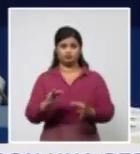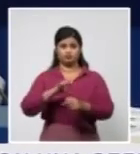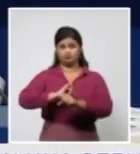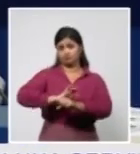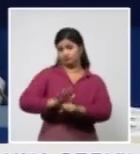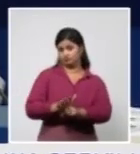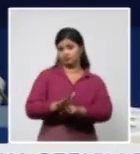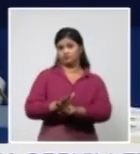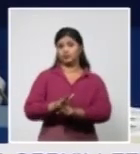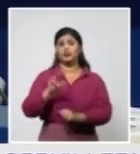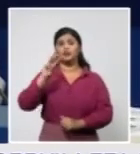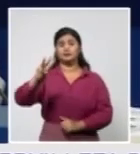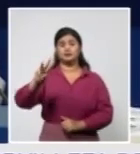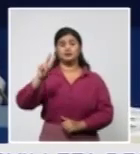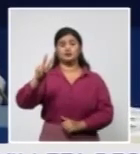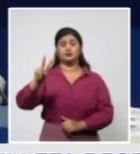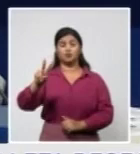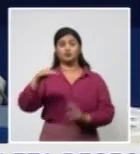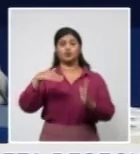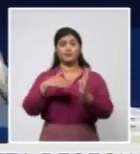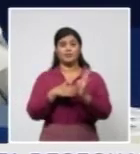1,385,522 cases and